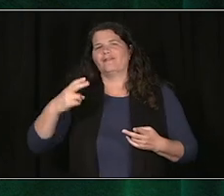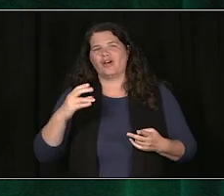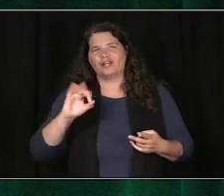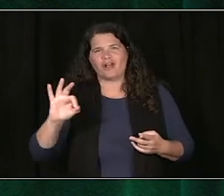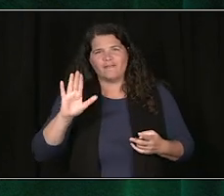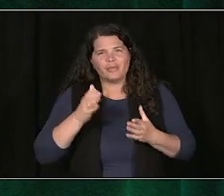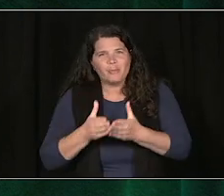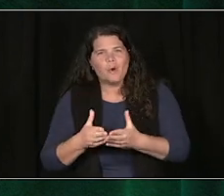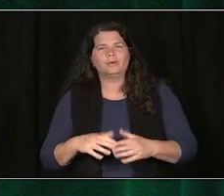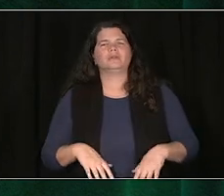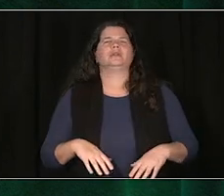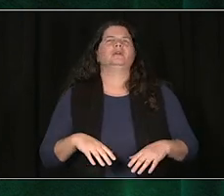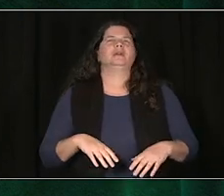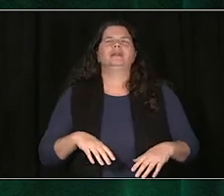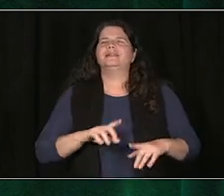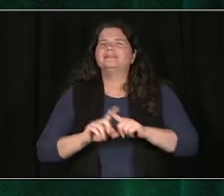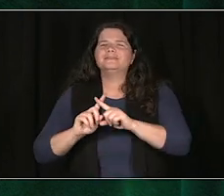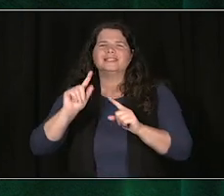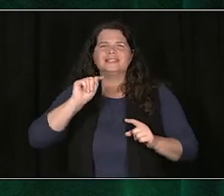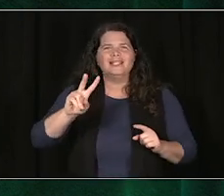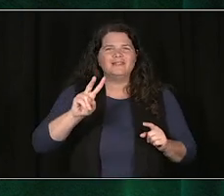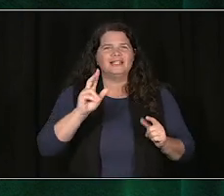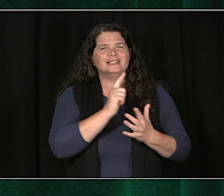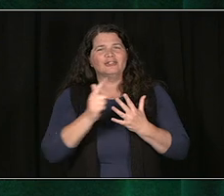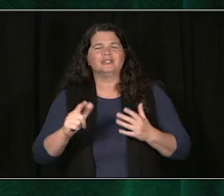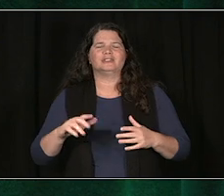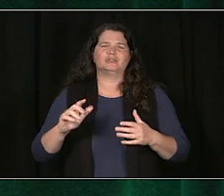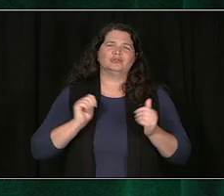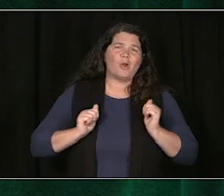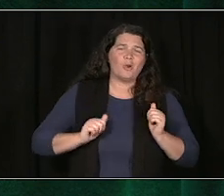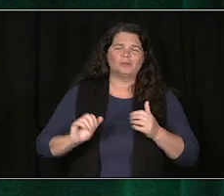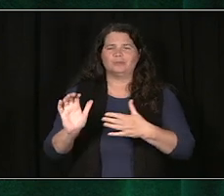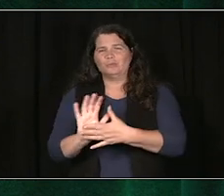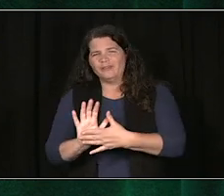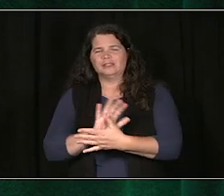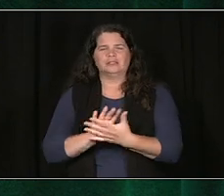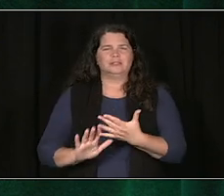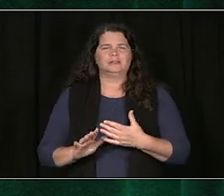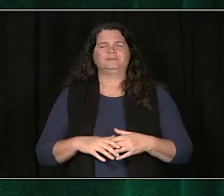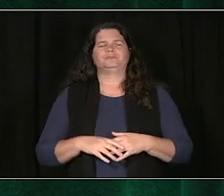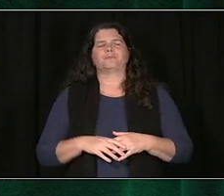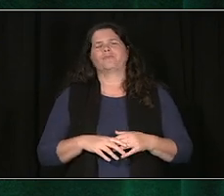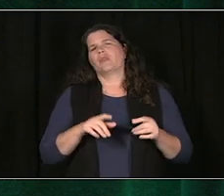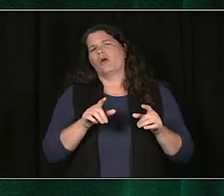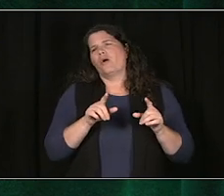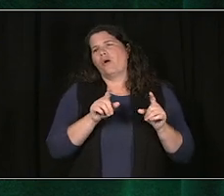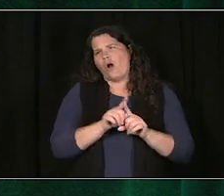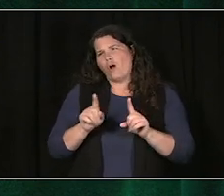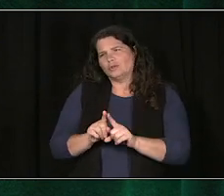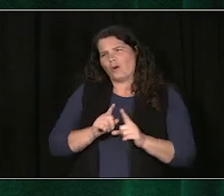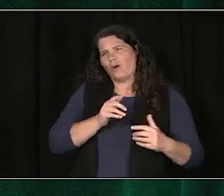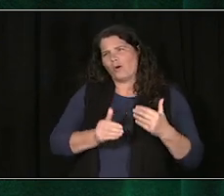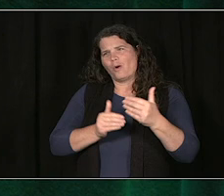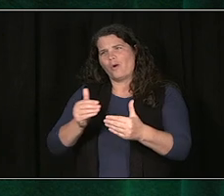TV series, shows, movies, things of that nature. And along the way, we also recognized, you know,